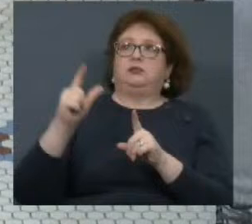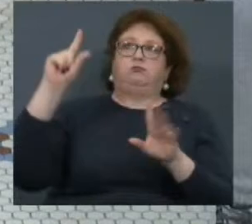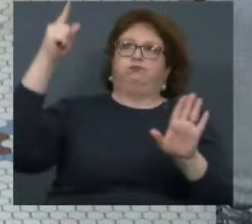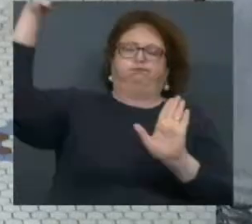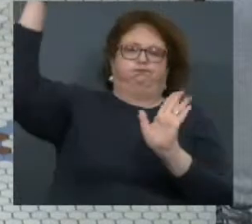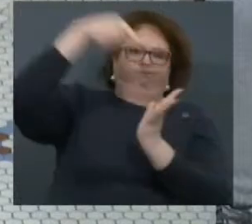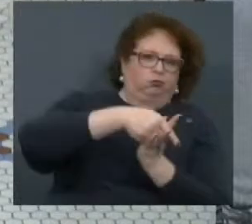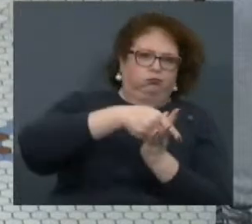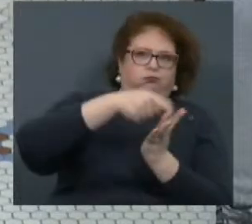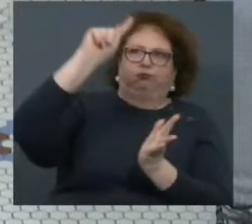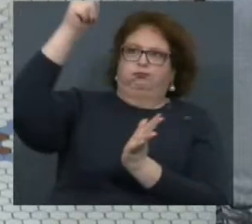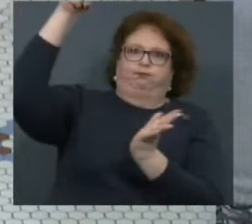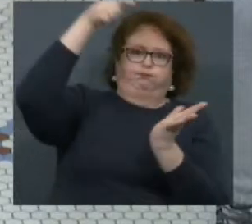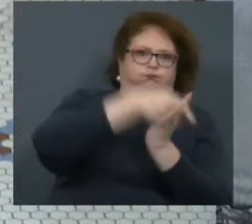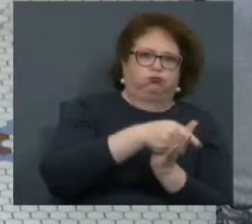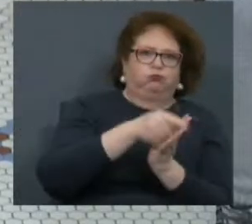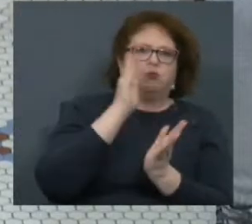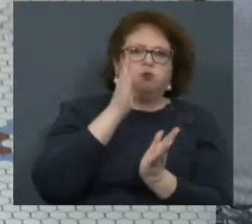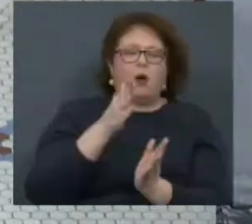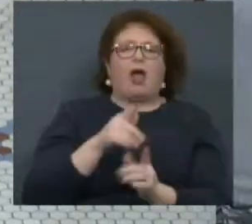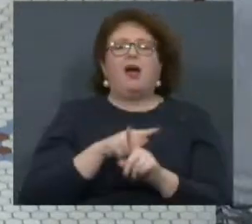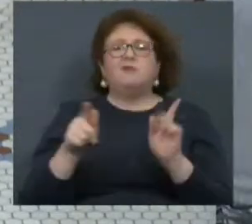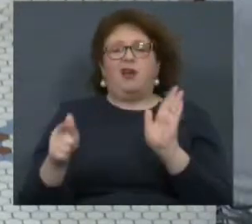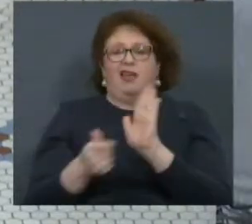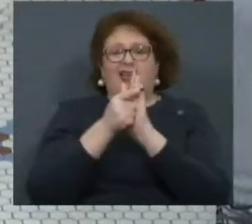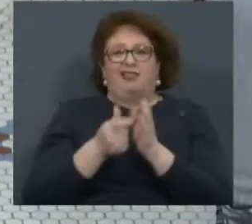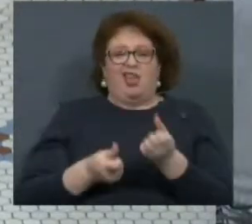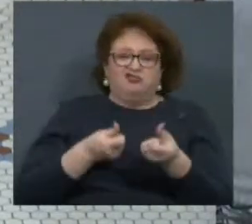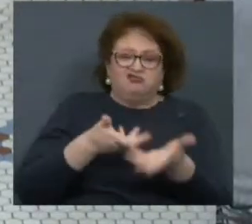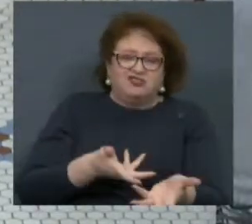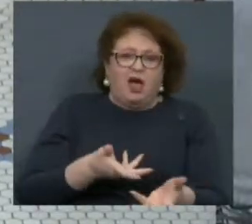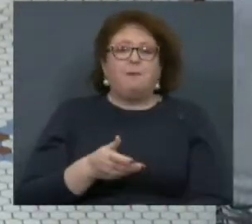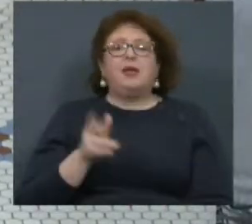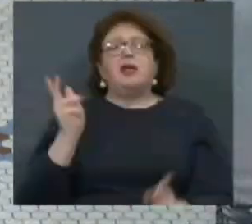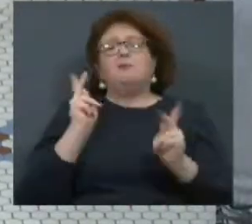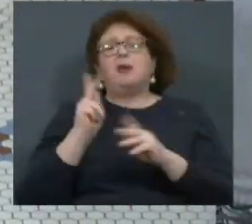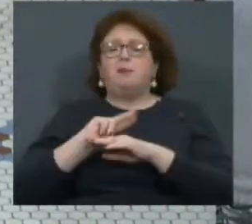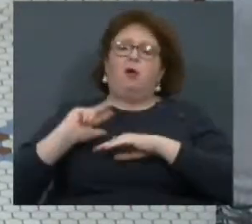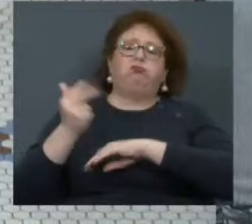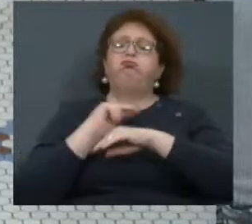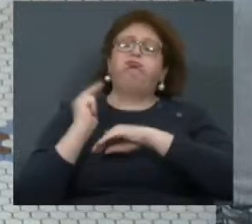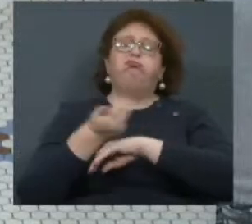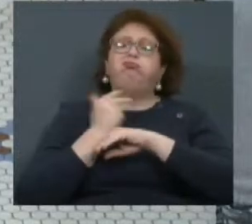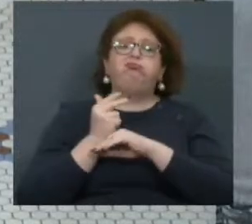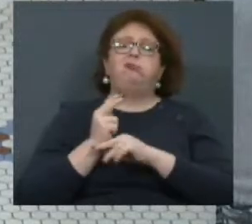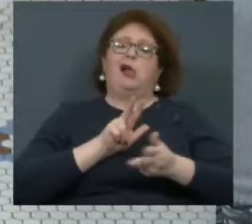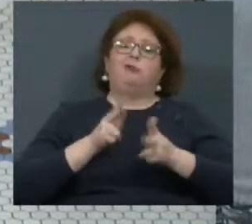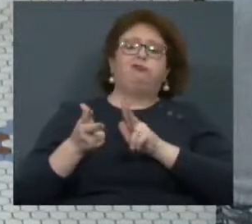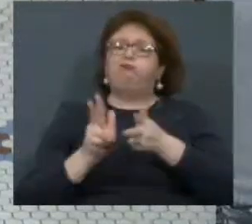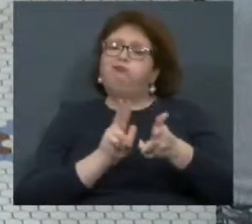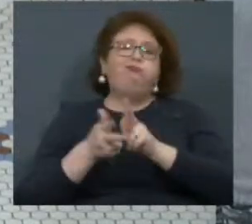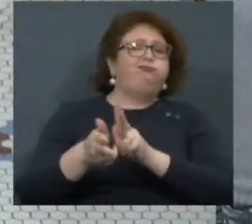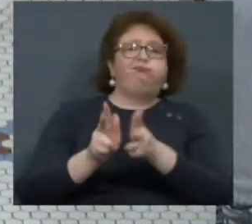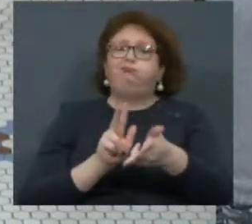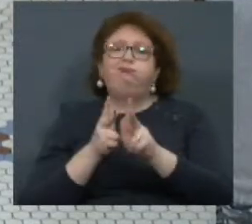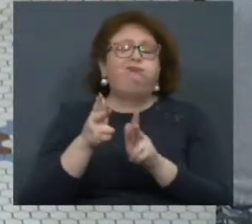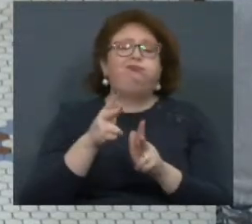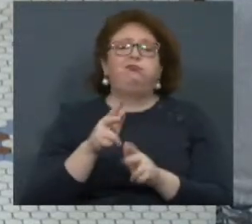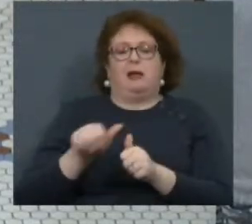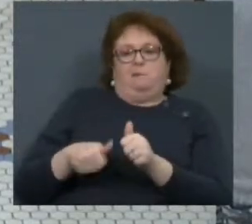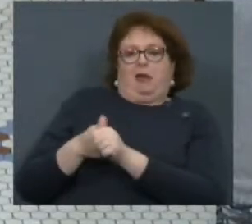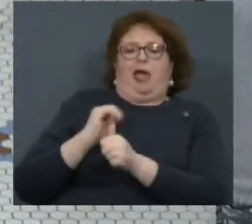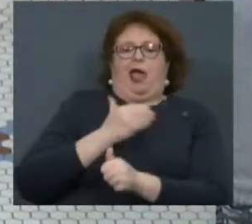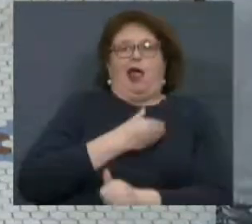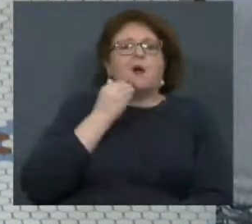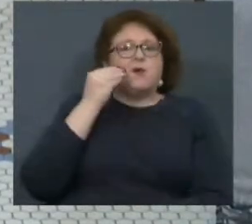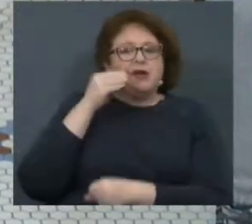is illegal dumping. There is drag racing, doing donuts in the school parking lot and in the cul-de-sacs behind our neighborhood that has not been addressed,